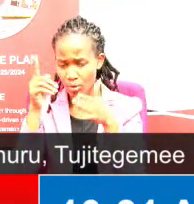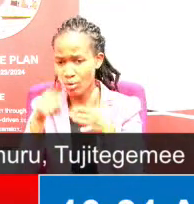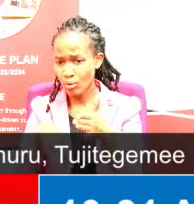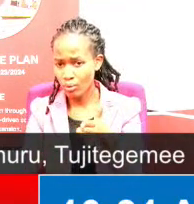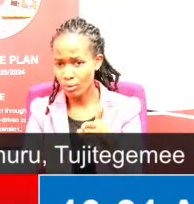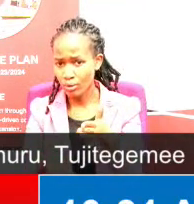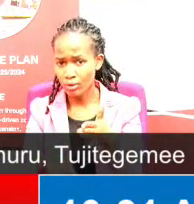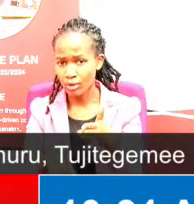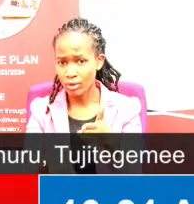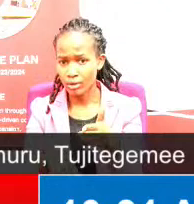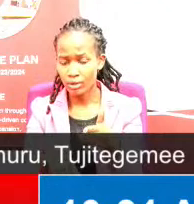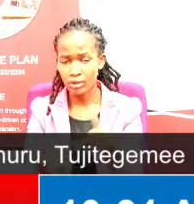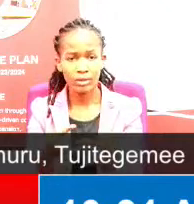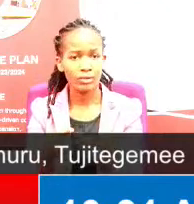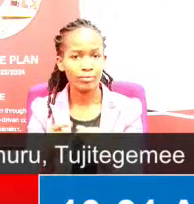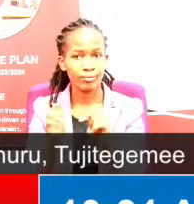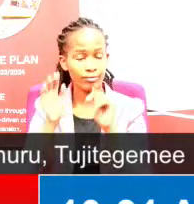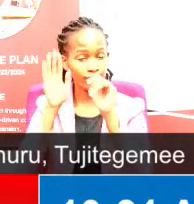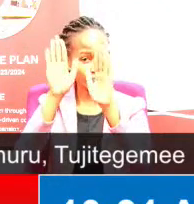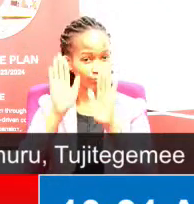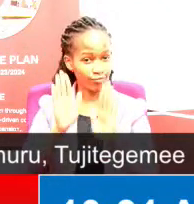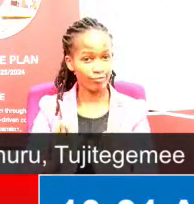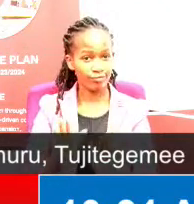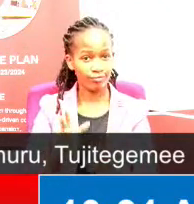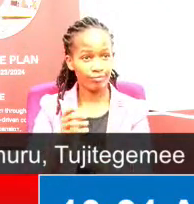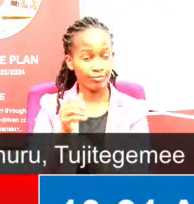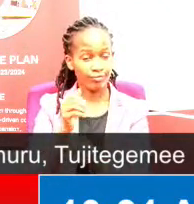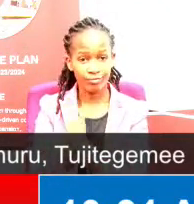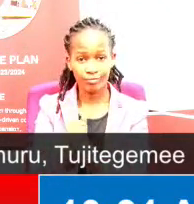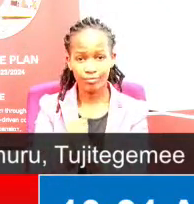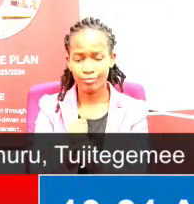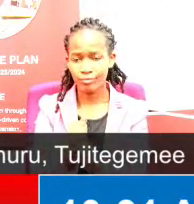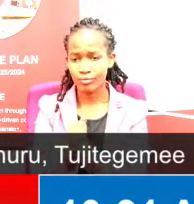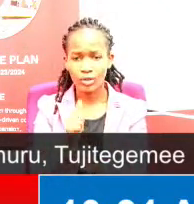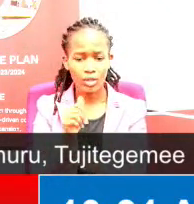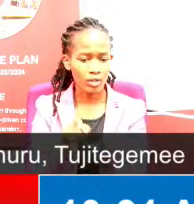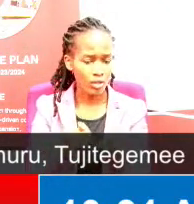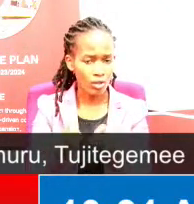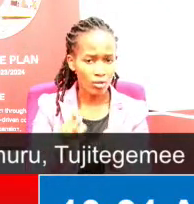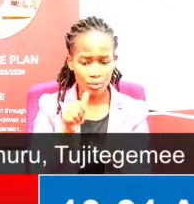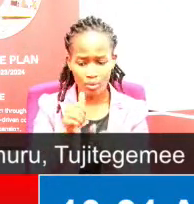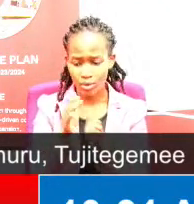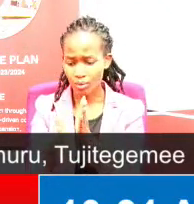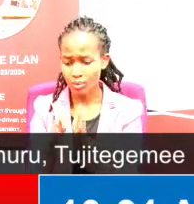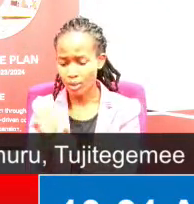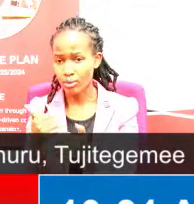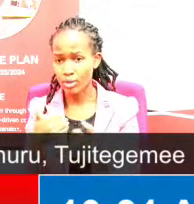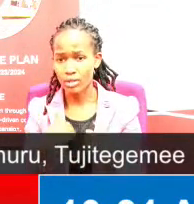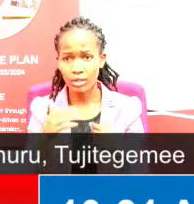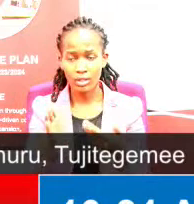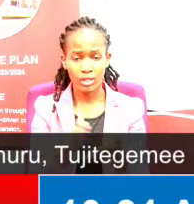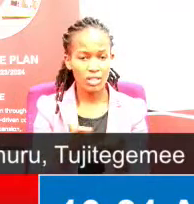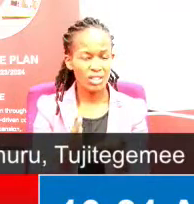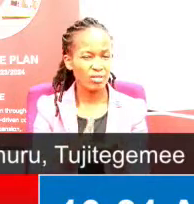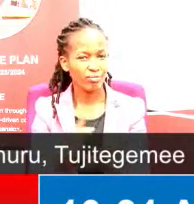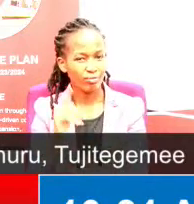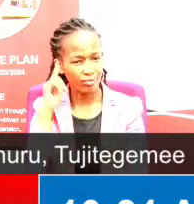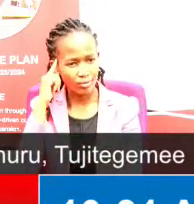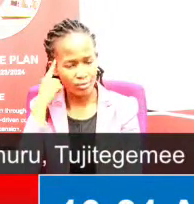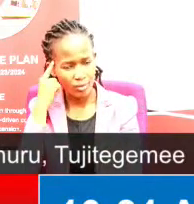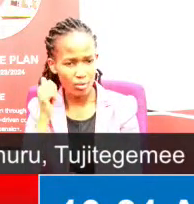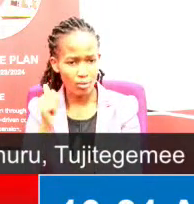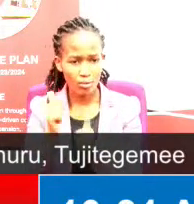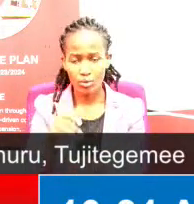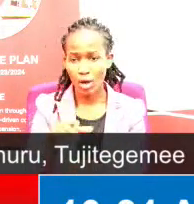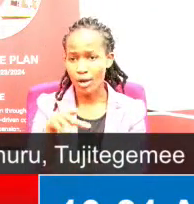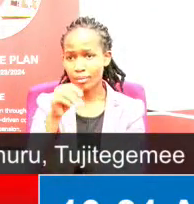the key thrusts, the key drivers of the corporate plan, and then some of the assumptions that we are